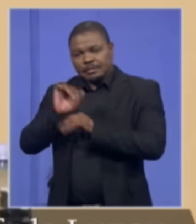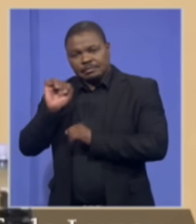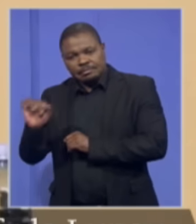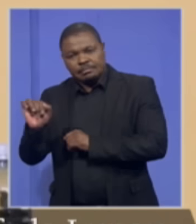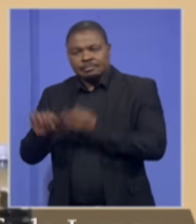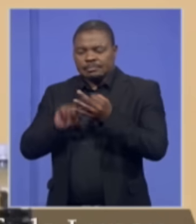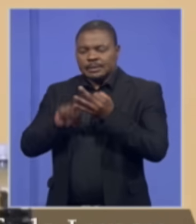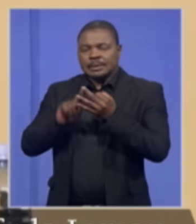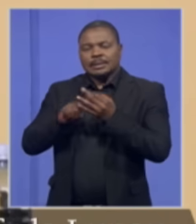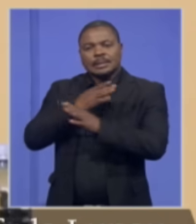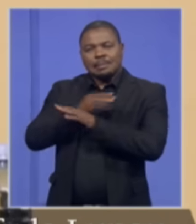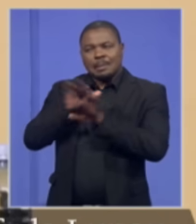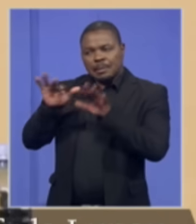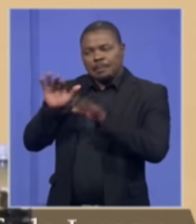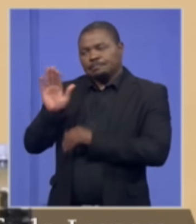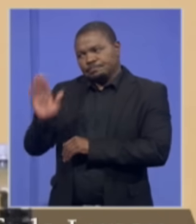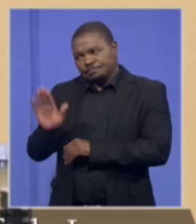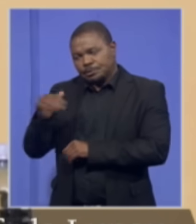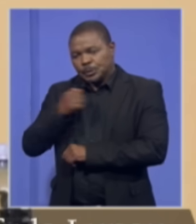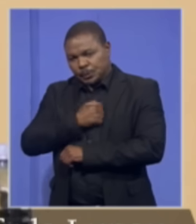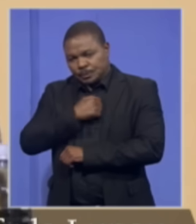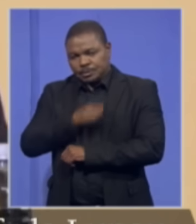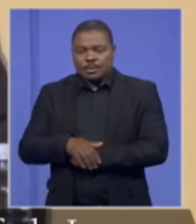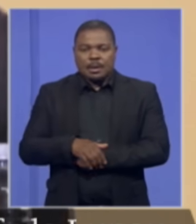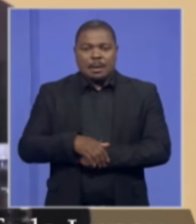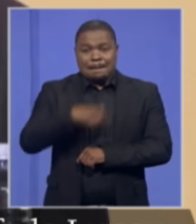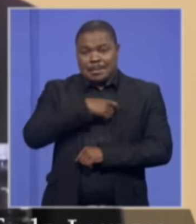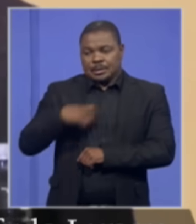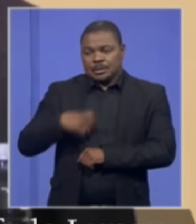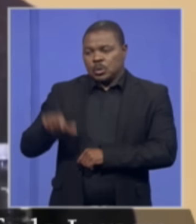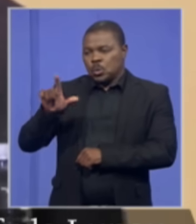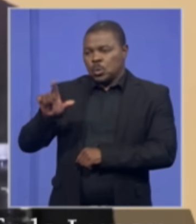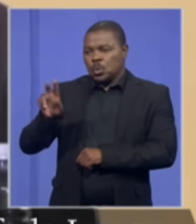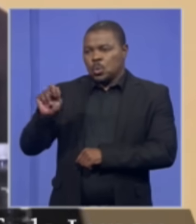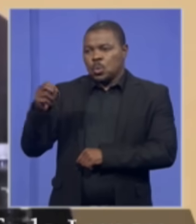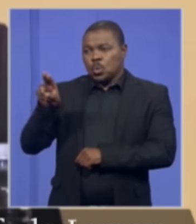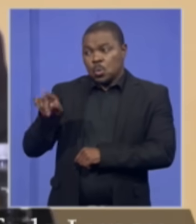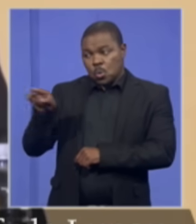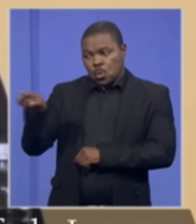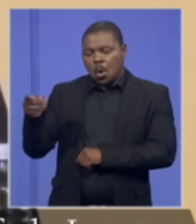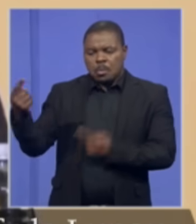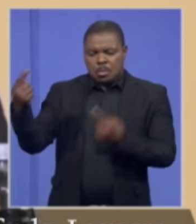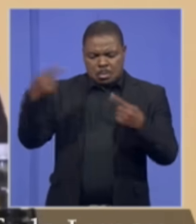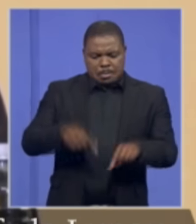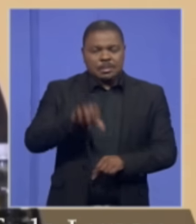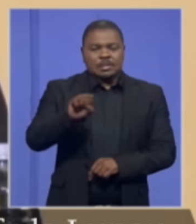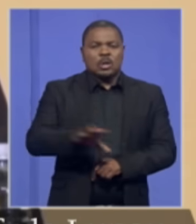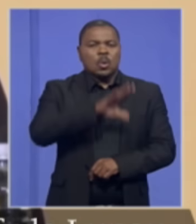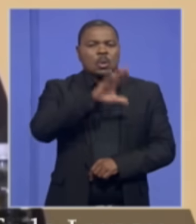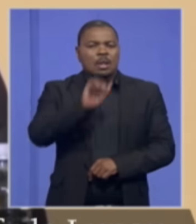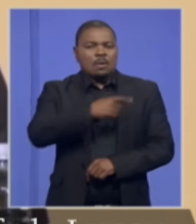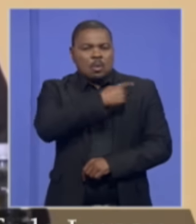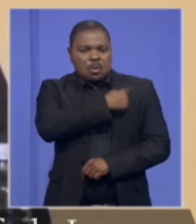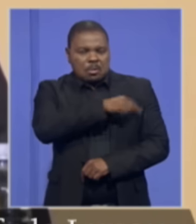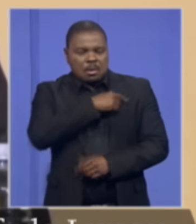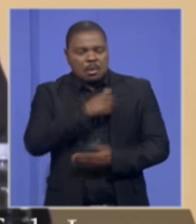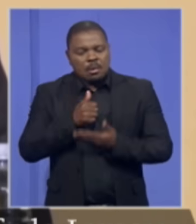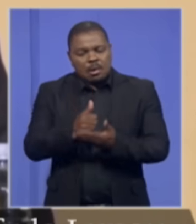people of Zambia. President Lungu has been receiving medical care here in South Africa for an extended